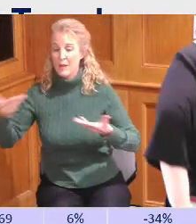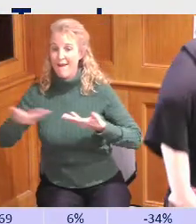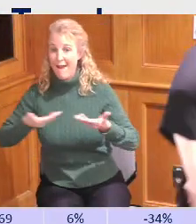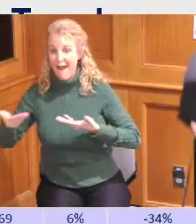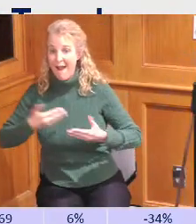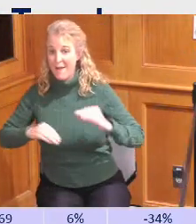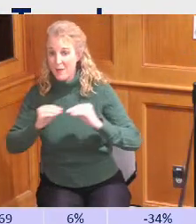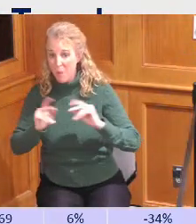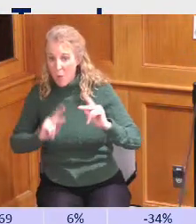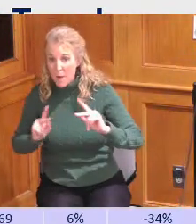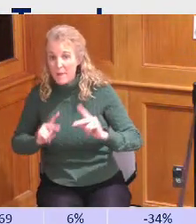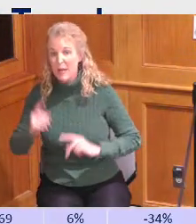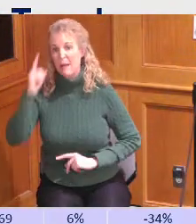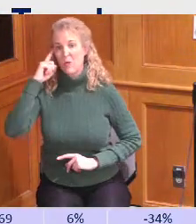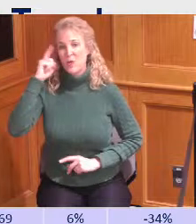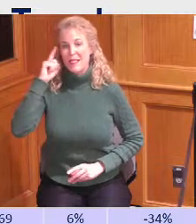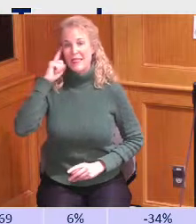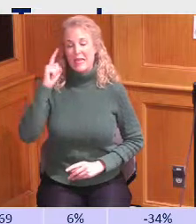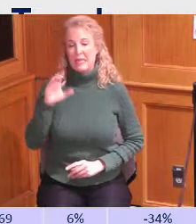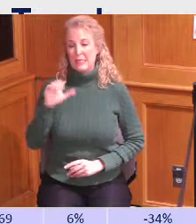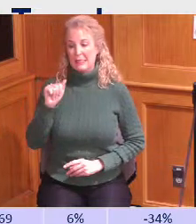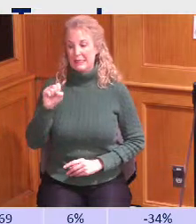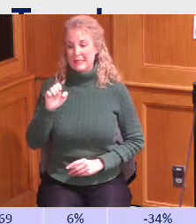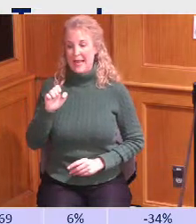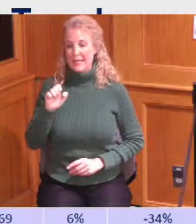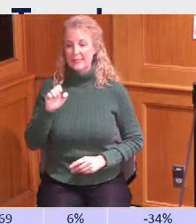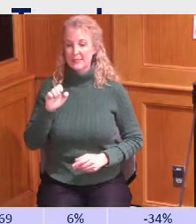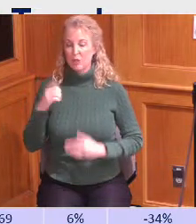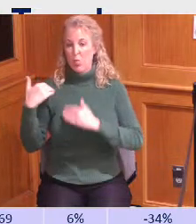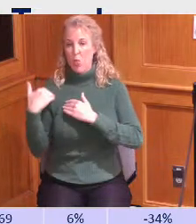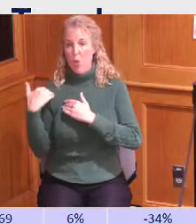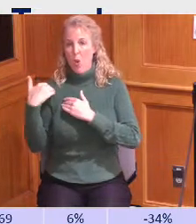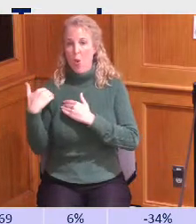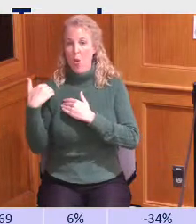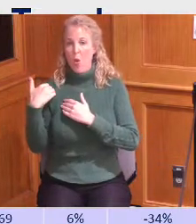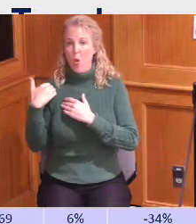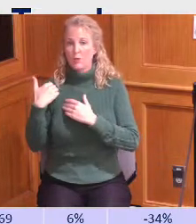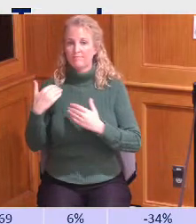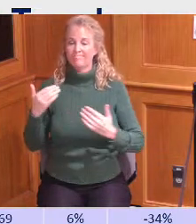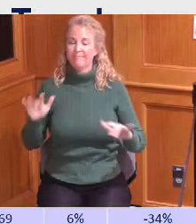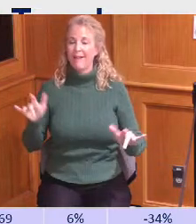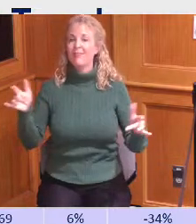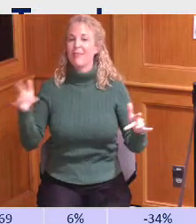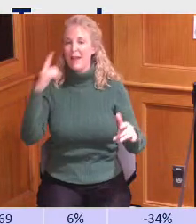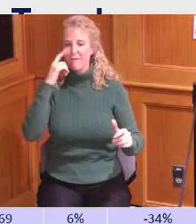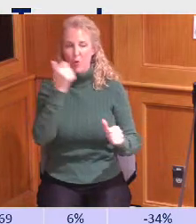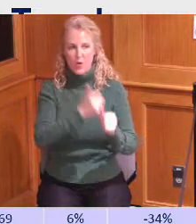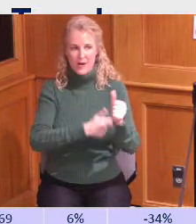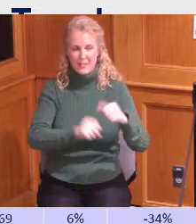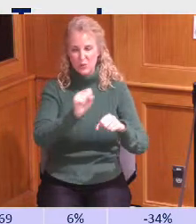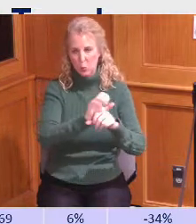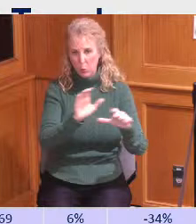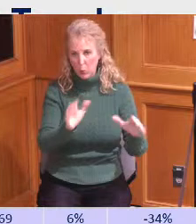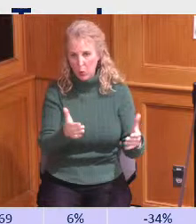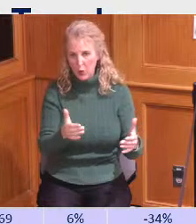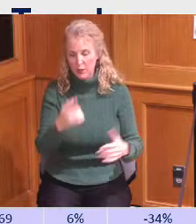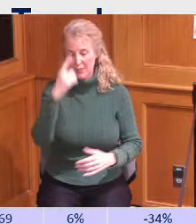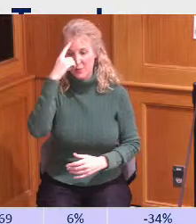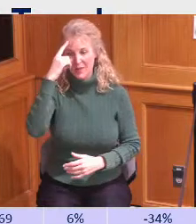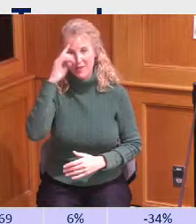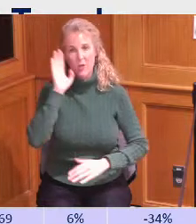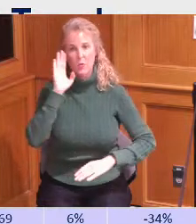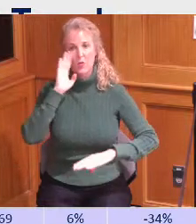caseloads, increase safety for children, and to make sure that we're meeting the goals and expectations that we have from the state and federal